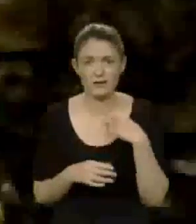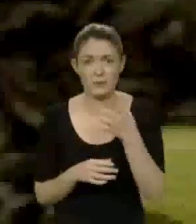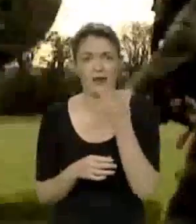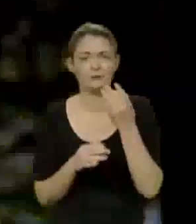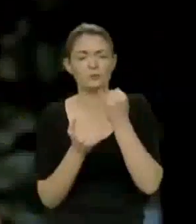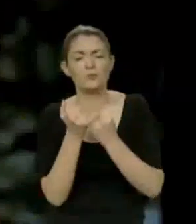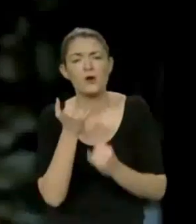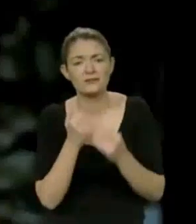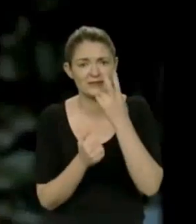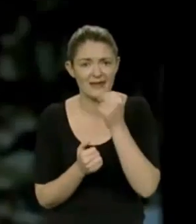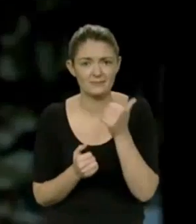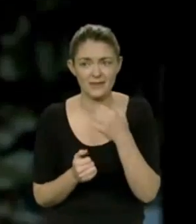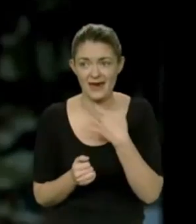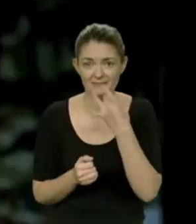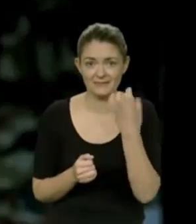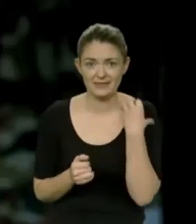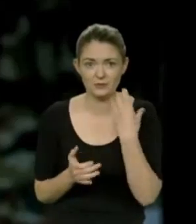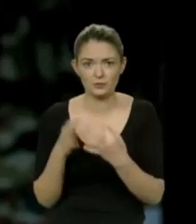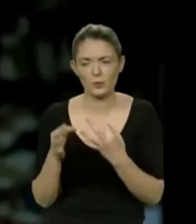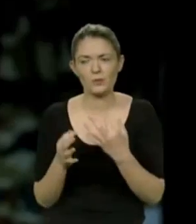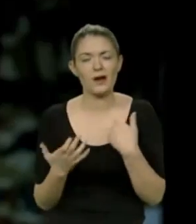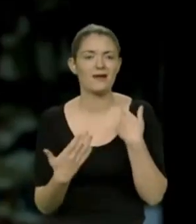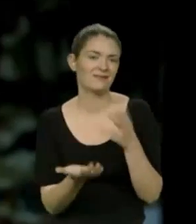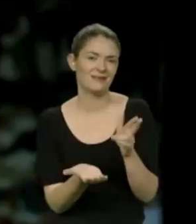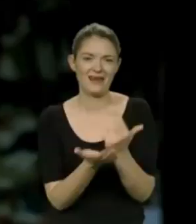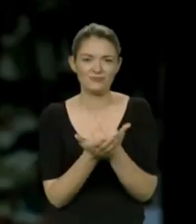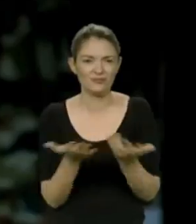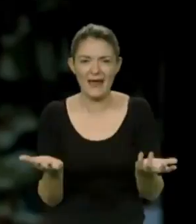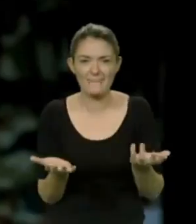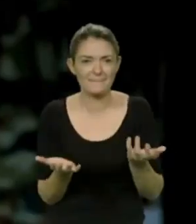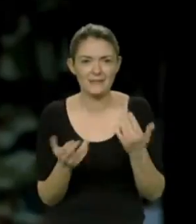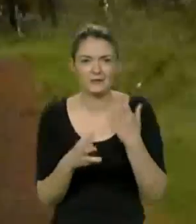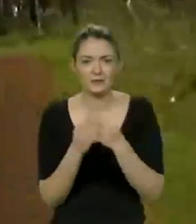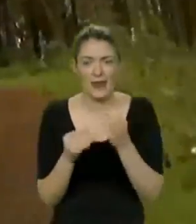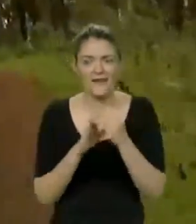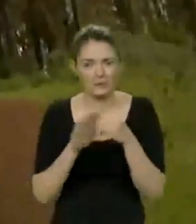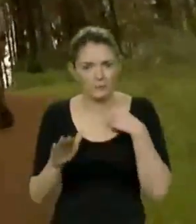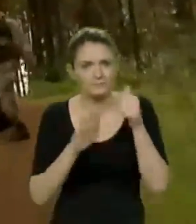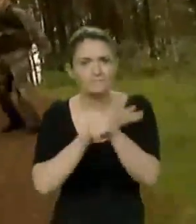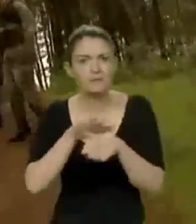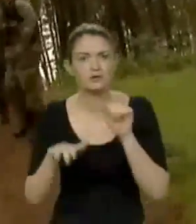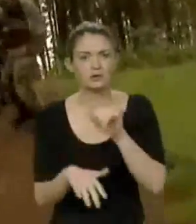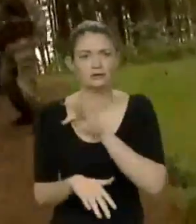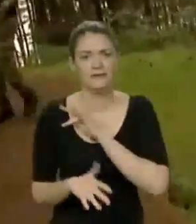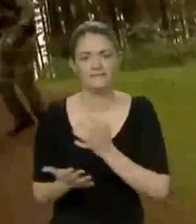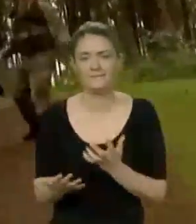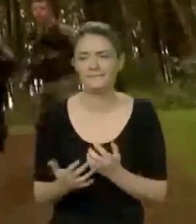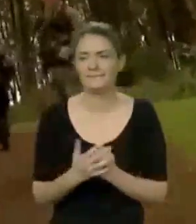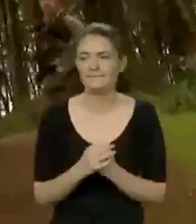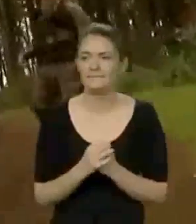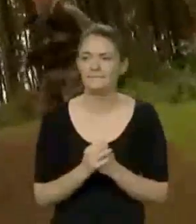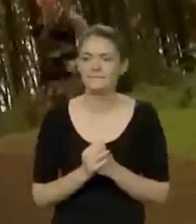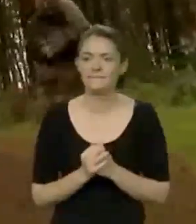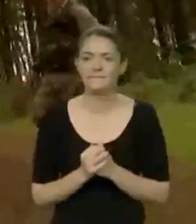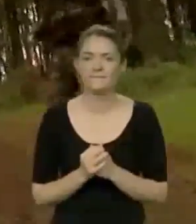your worst nightmare. I've asked my sister stuff and she goes, I can't describe to you, it's just something you have to experience yourself. Let's go!